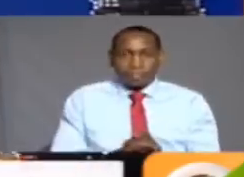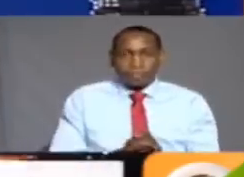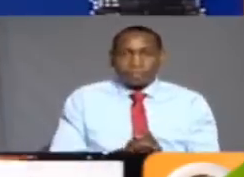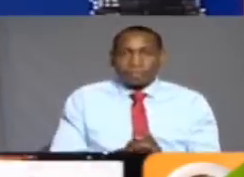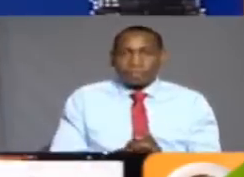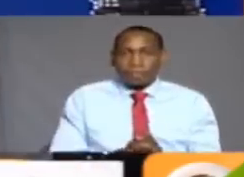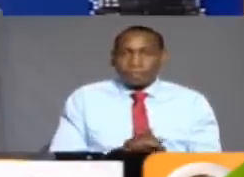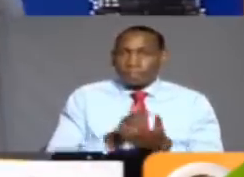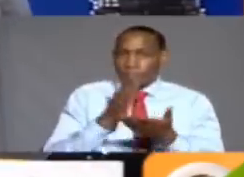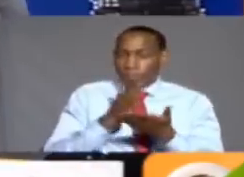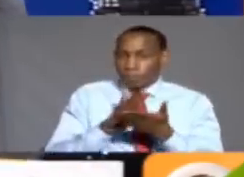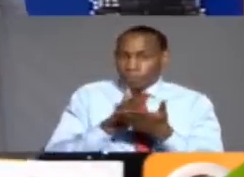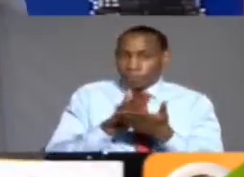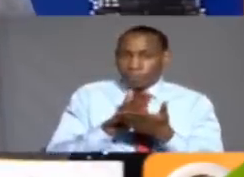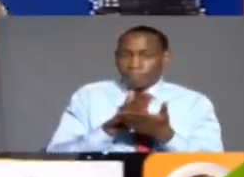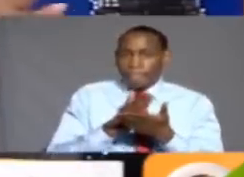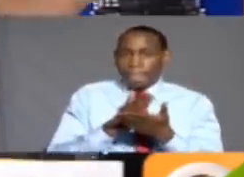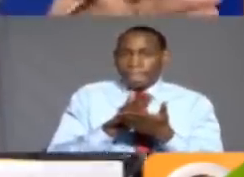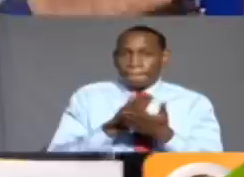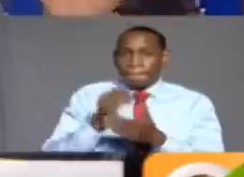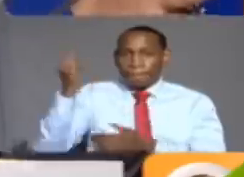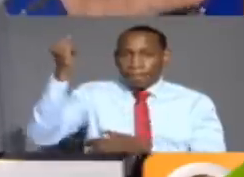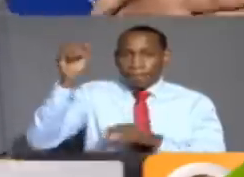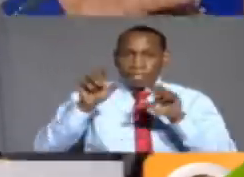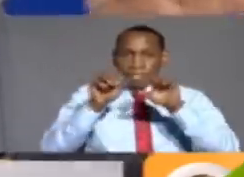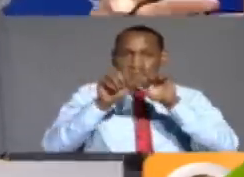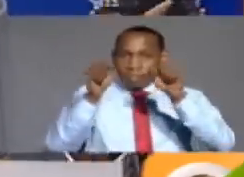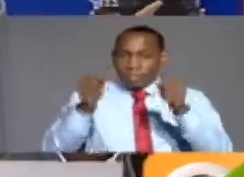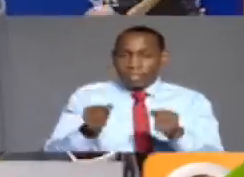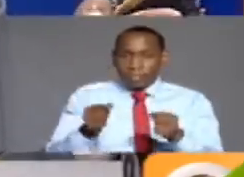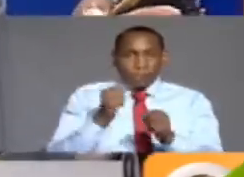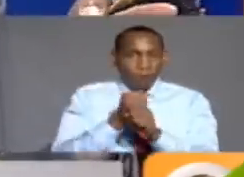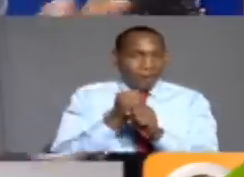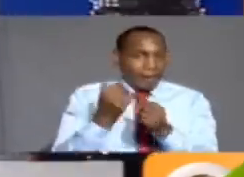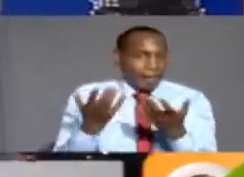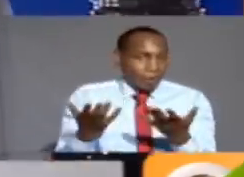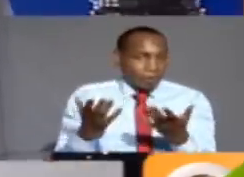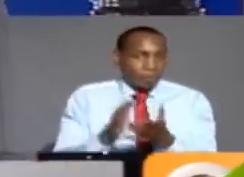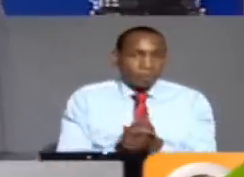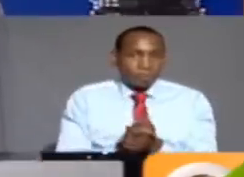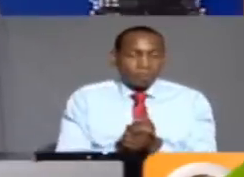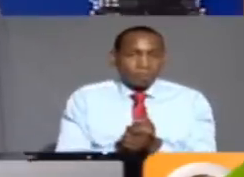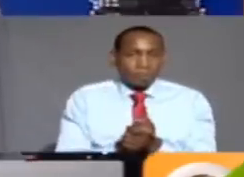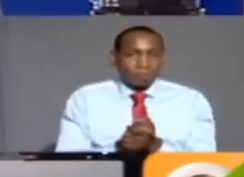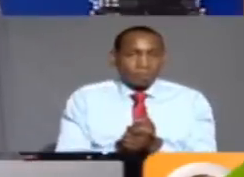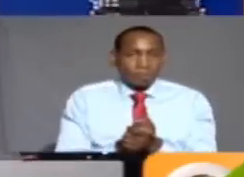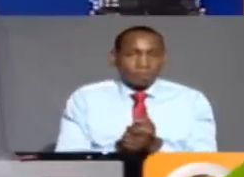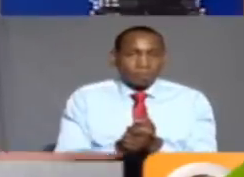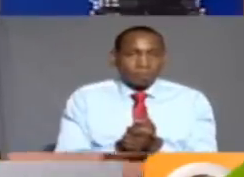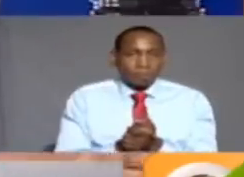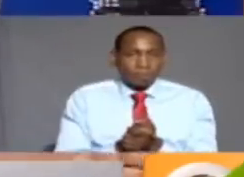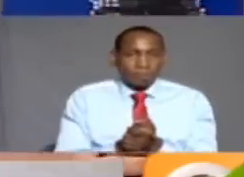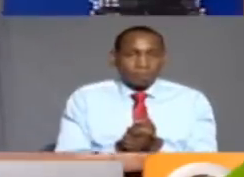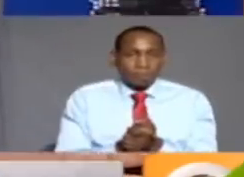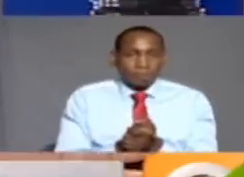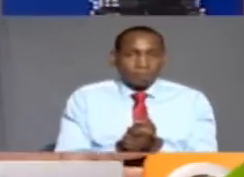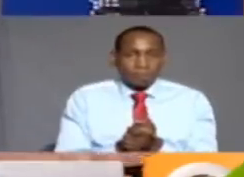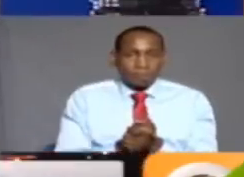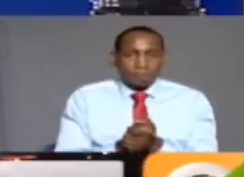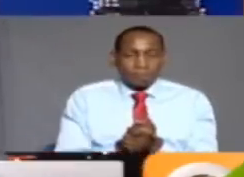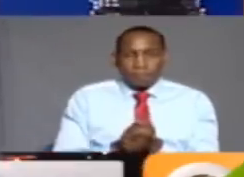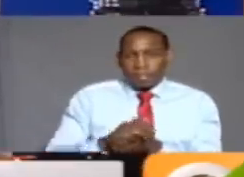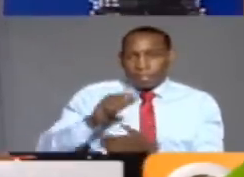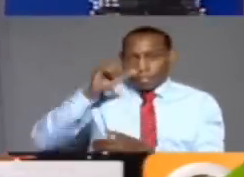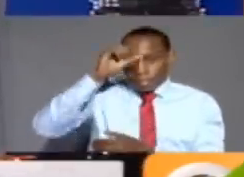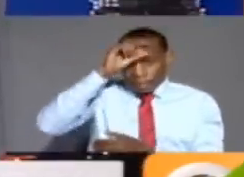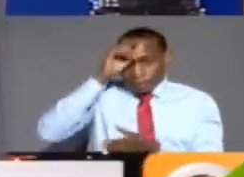essentially because of the way our political system architecture works. It is essentially an executive budget. It